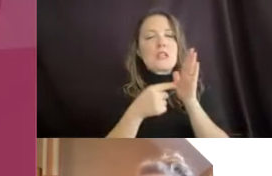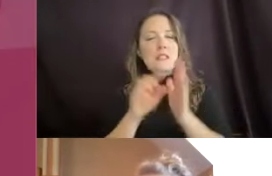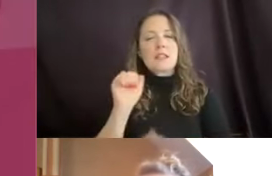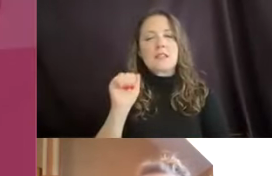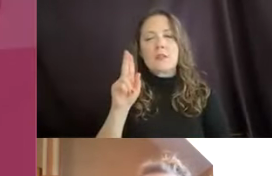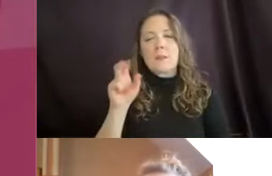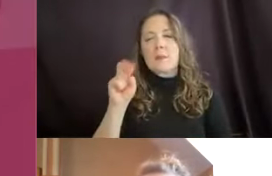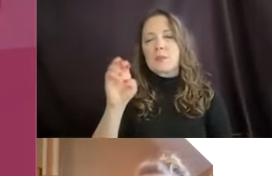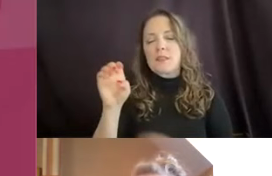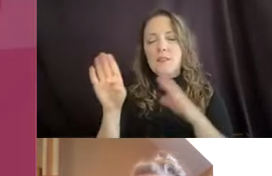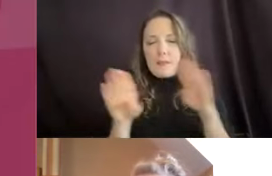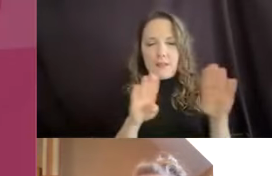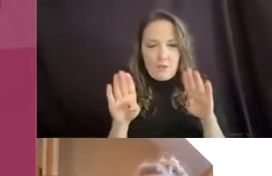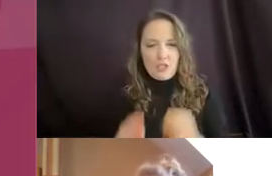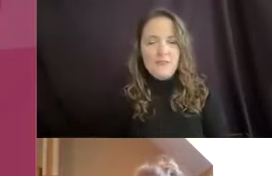behavior, and this is